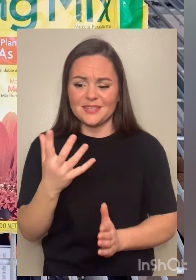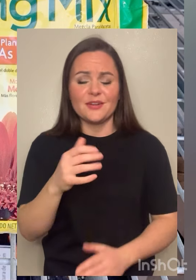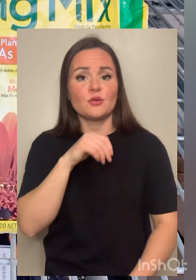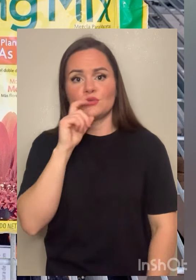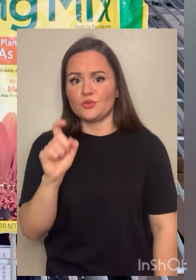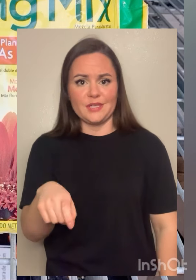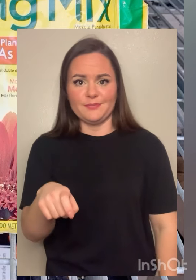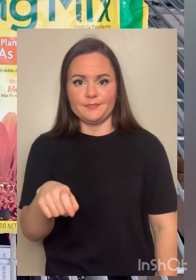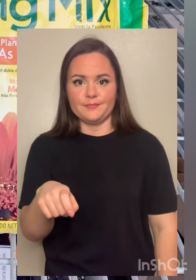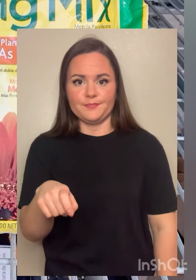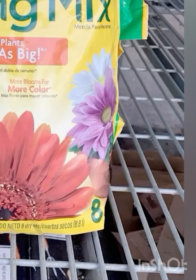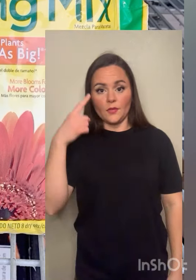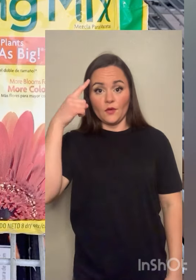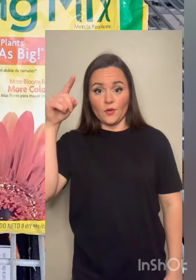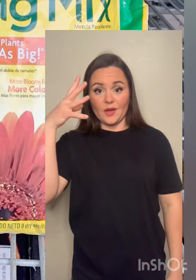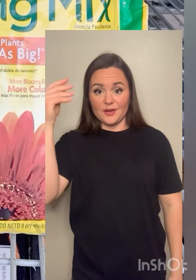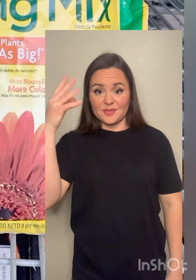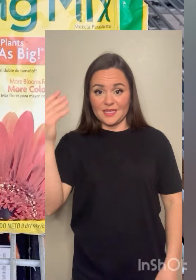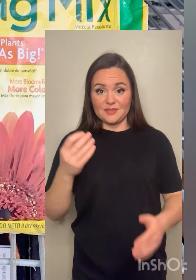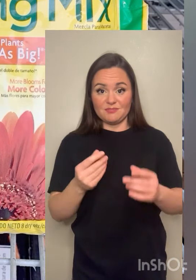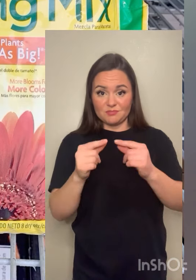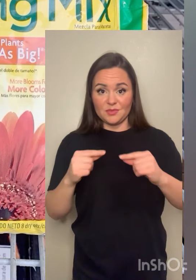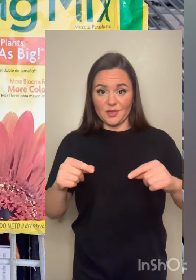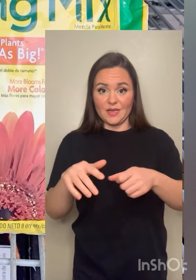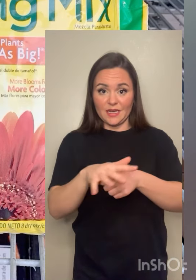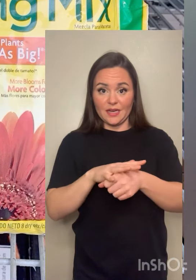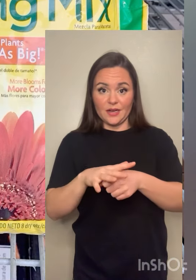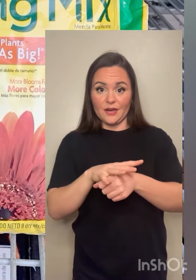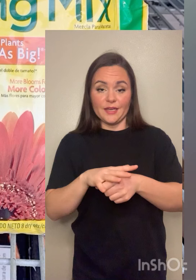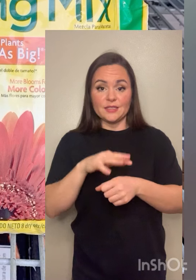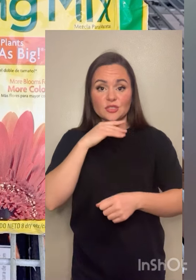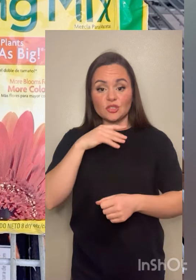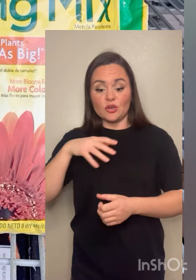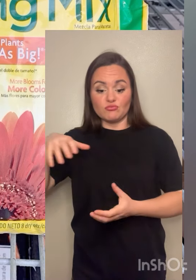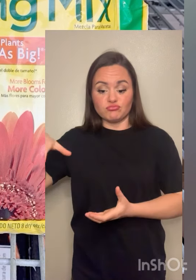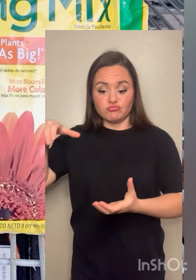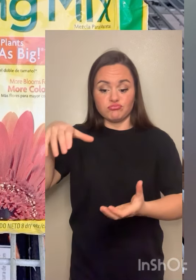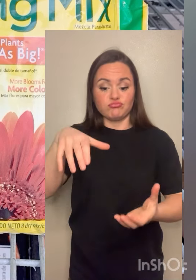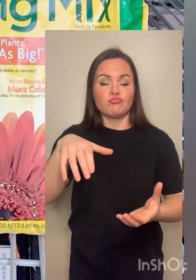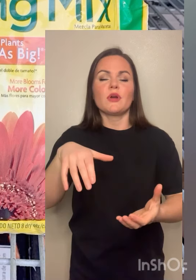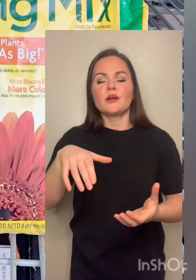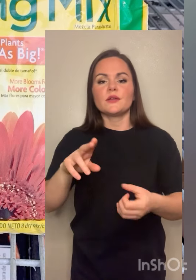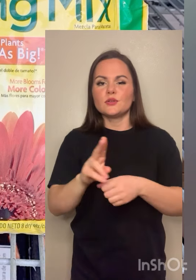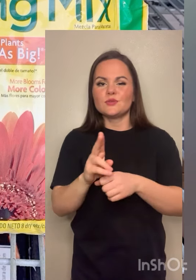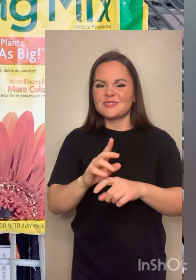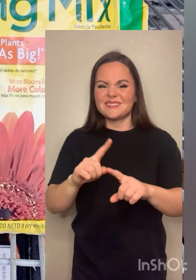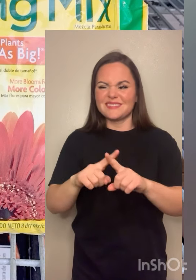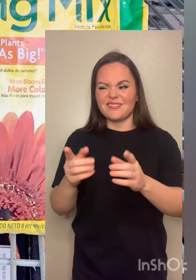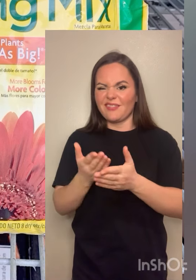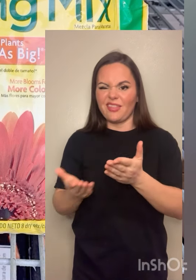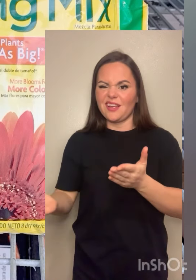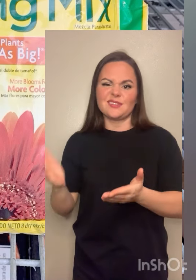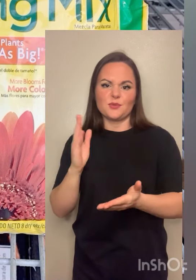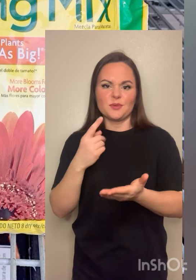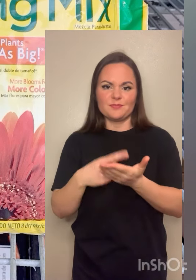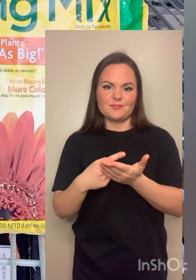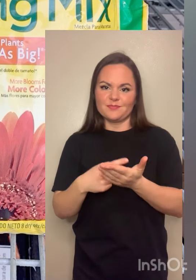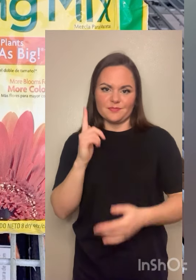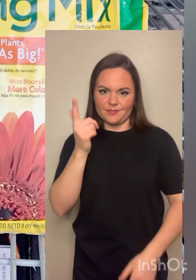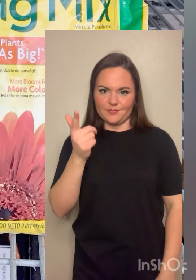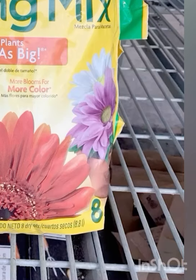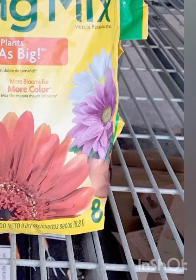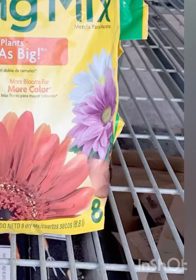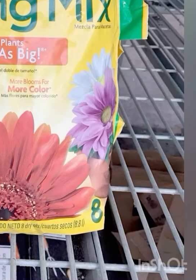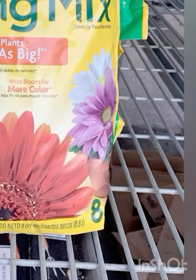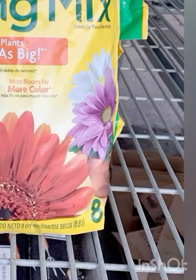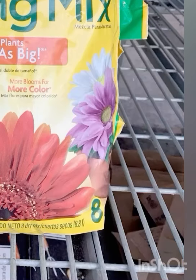your garden bed or box with potting mix. It would be a total waste of money. We will fill our garden beds and boxes up